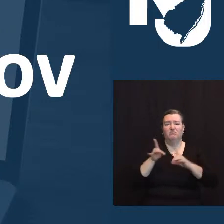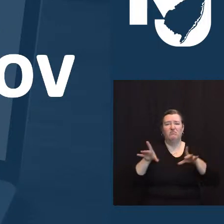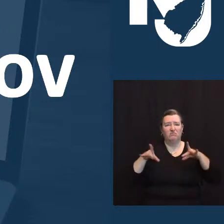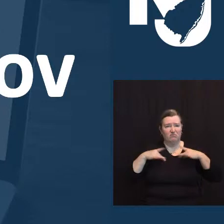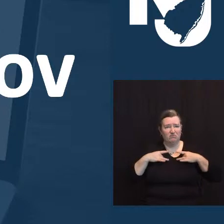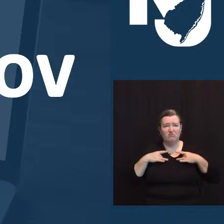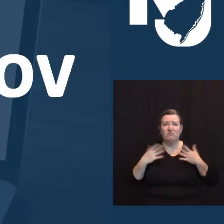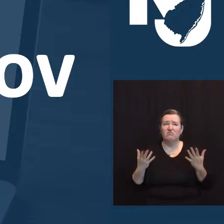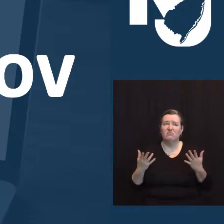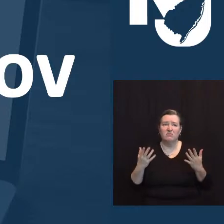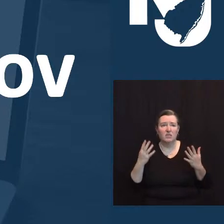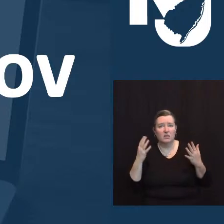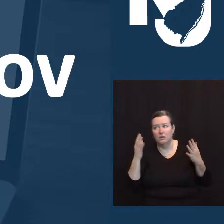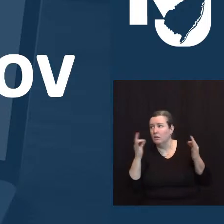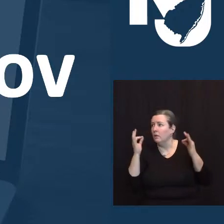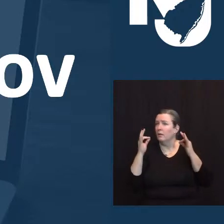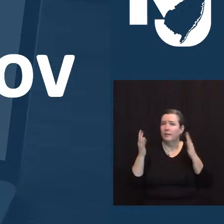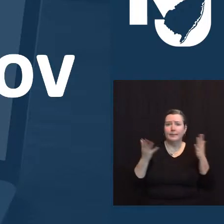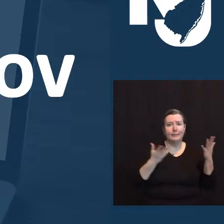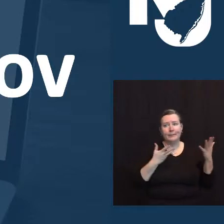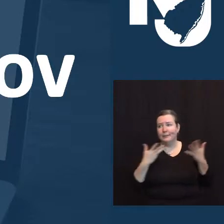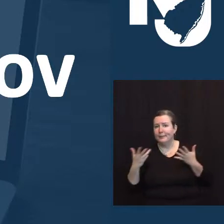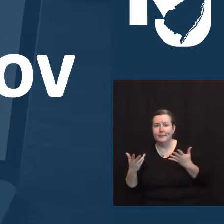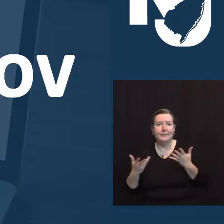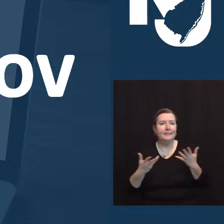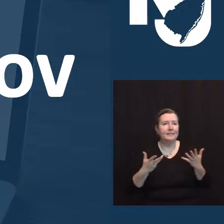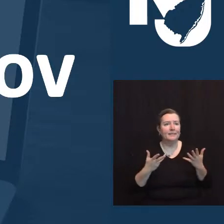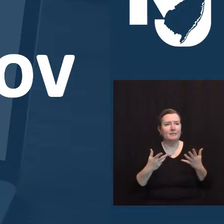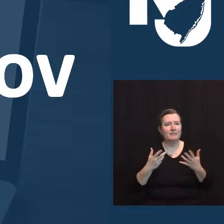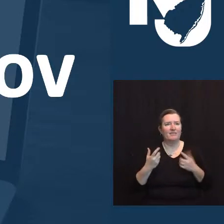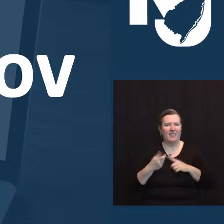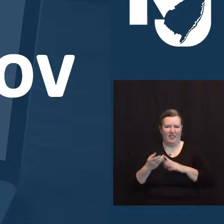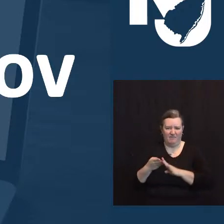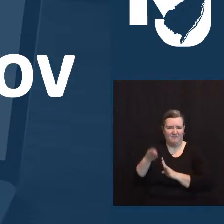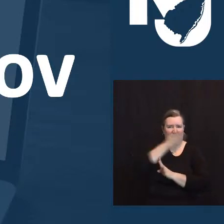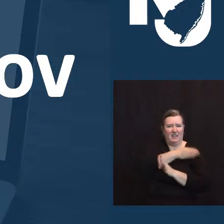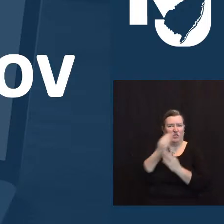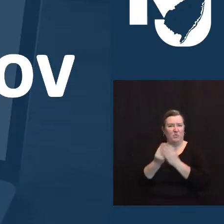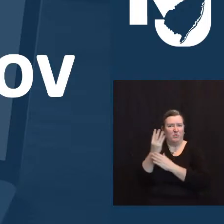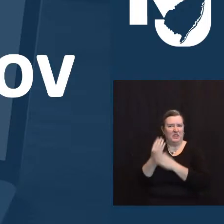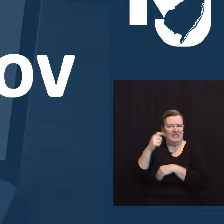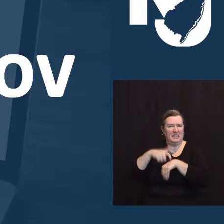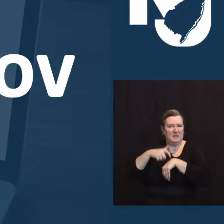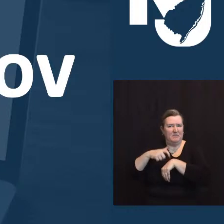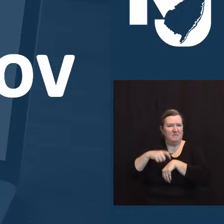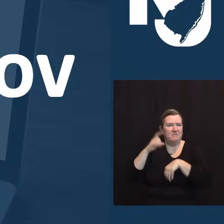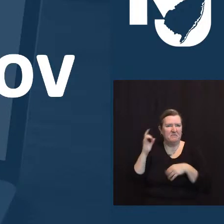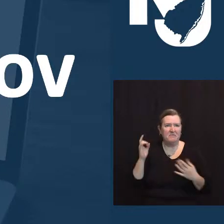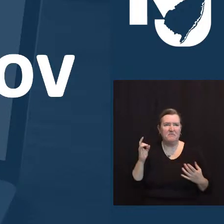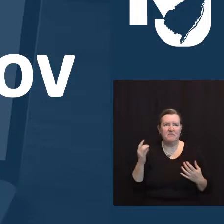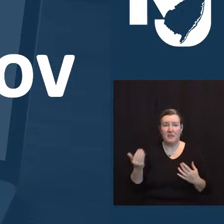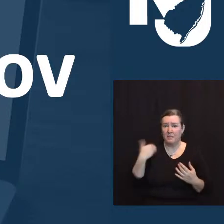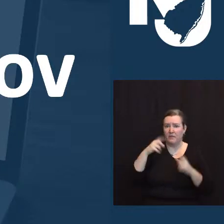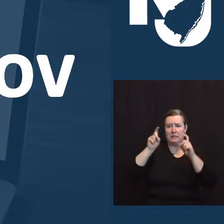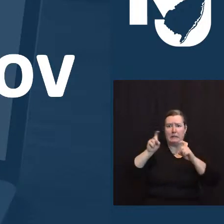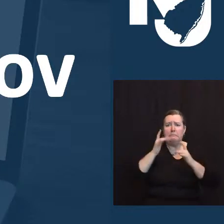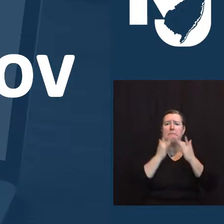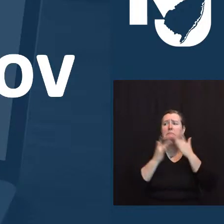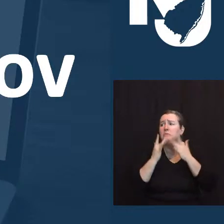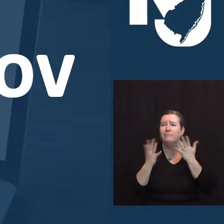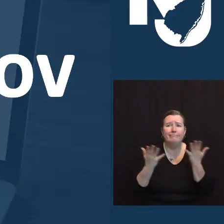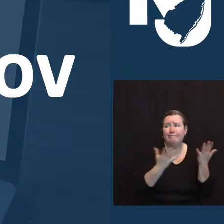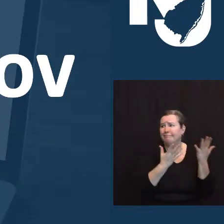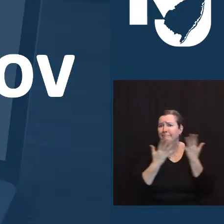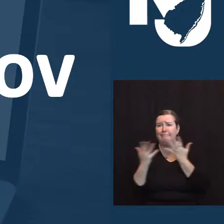it, especially in the spring and the early days of the pandemic when testing supplies in New Jersey and in the country indeed were so